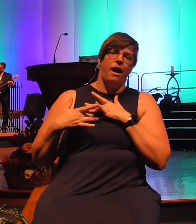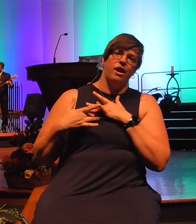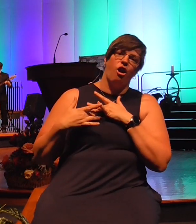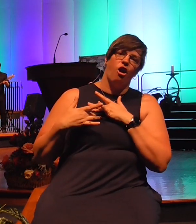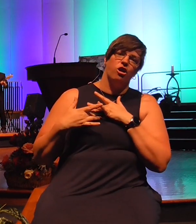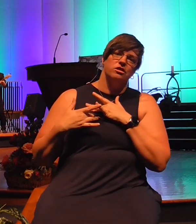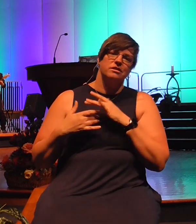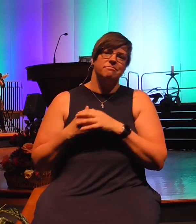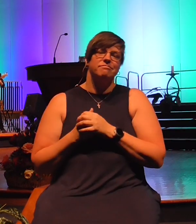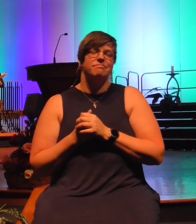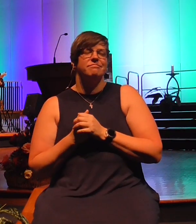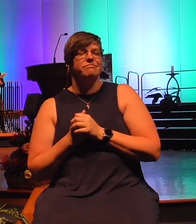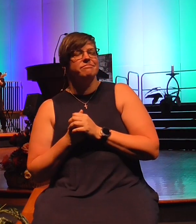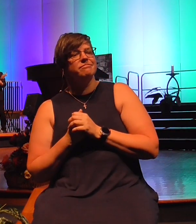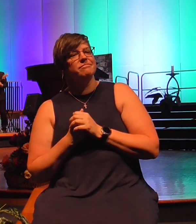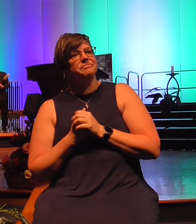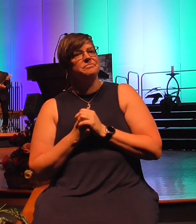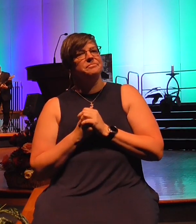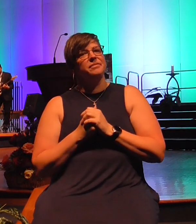my heart.